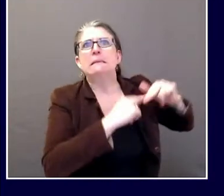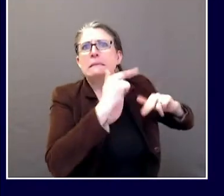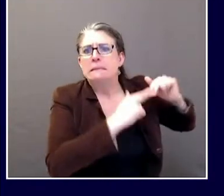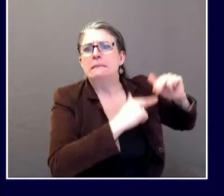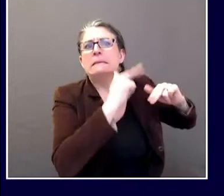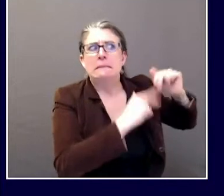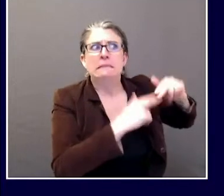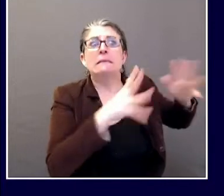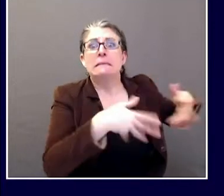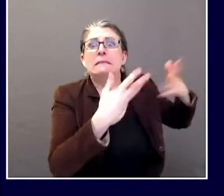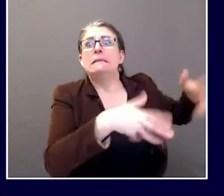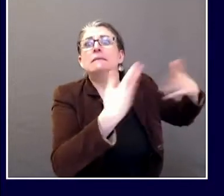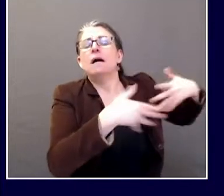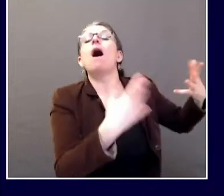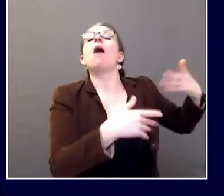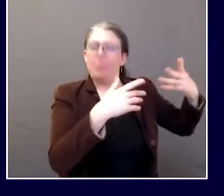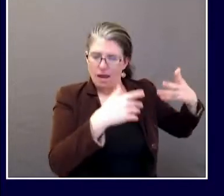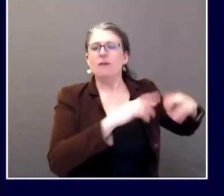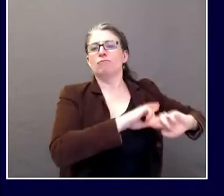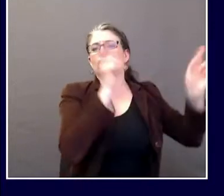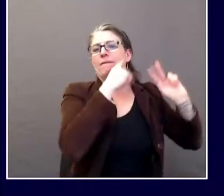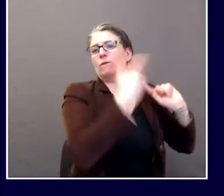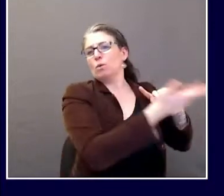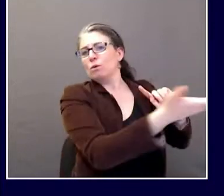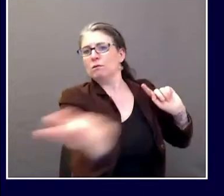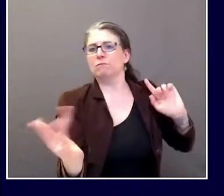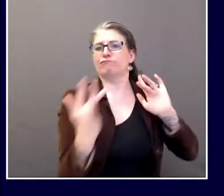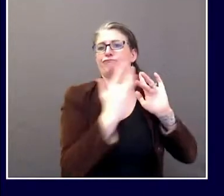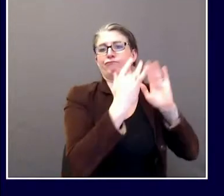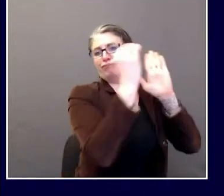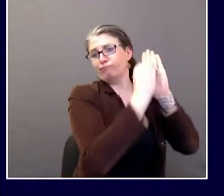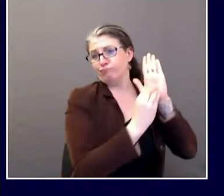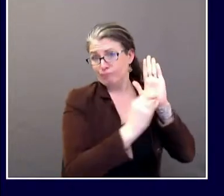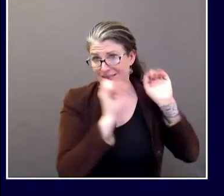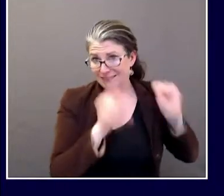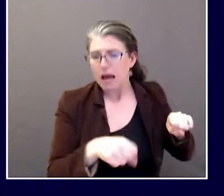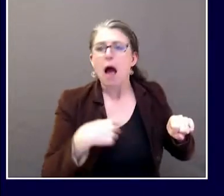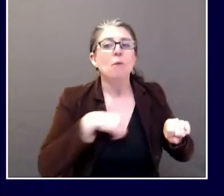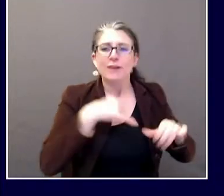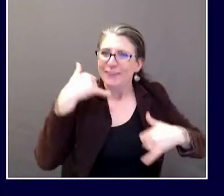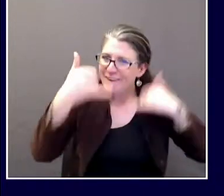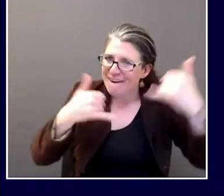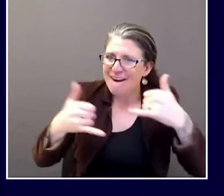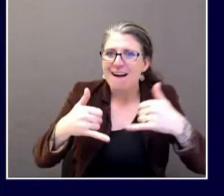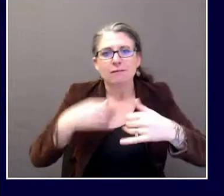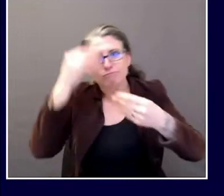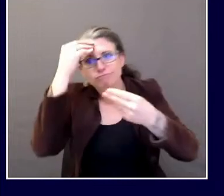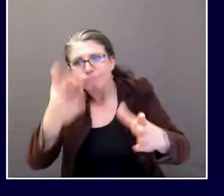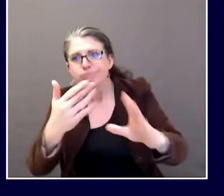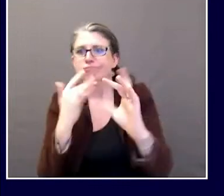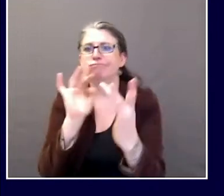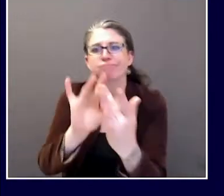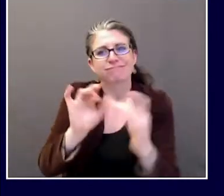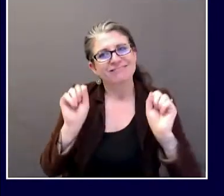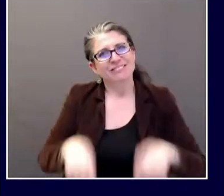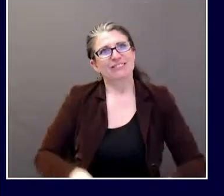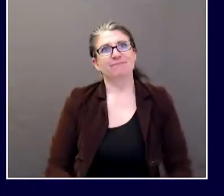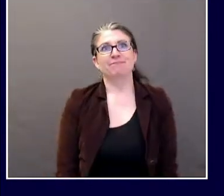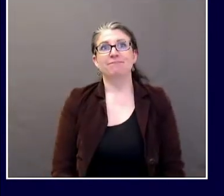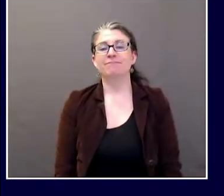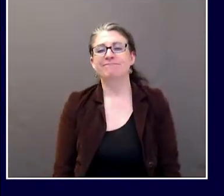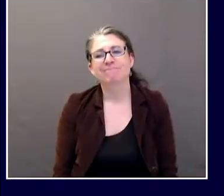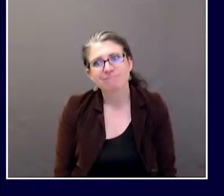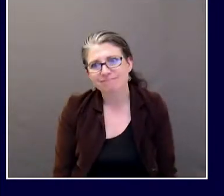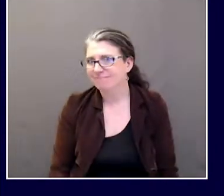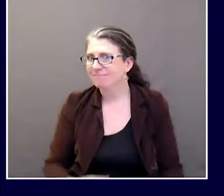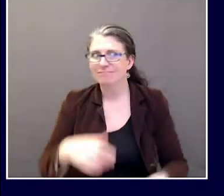a vaccine is available at a site that is close to them, they can be contacted. We are not there yet. It is being worked on.